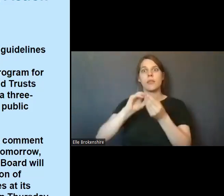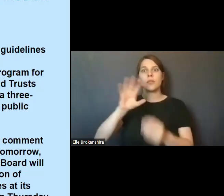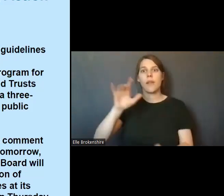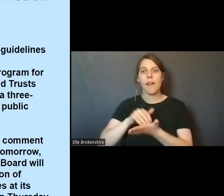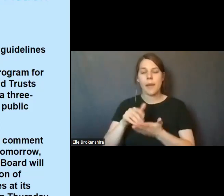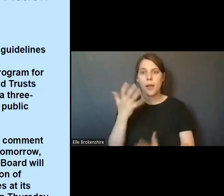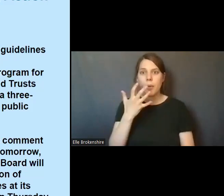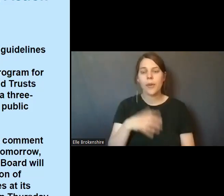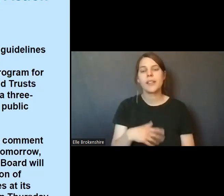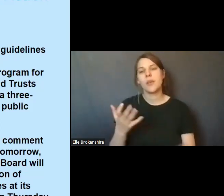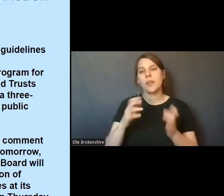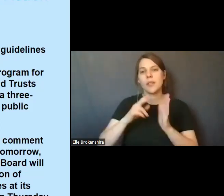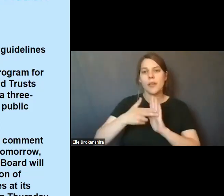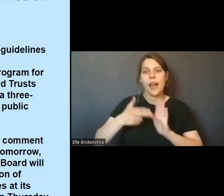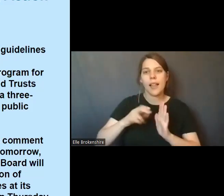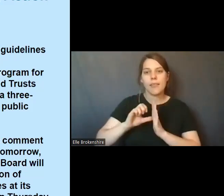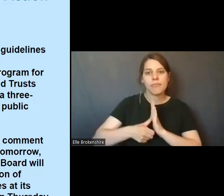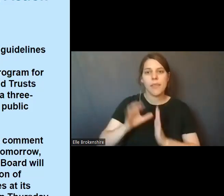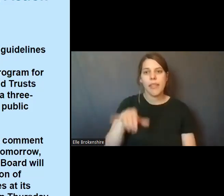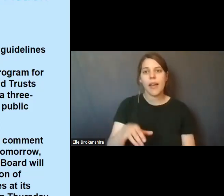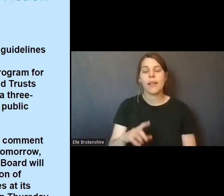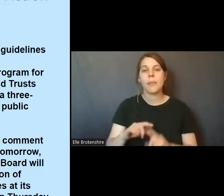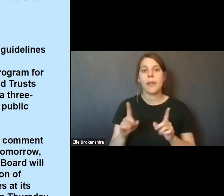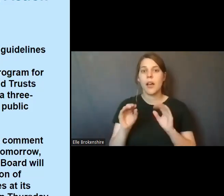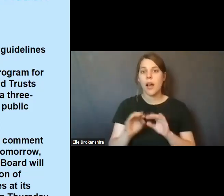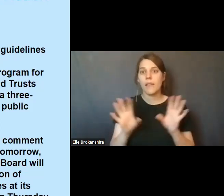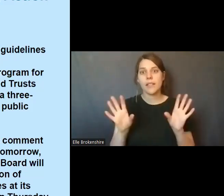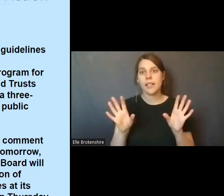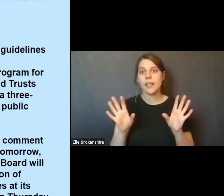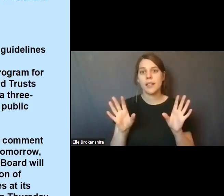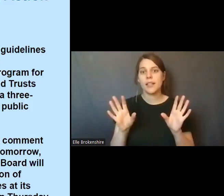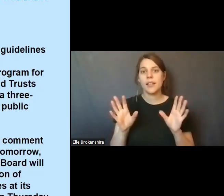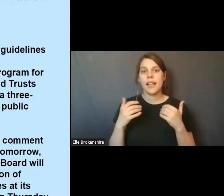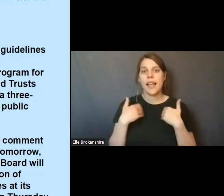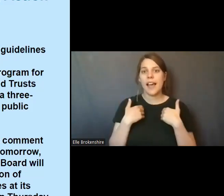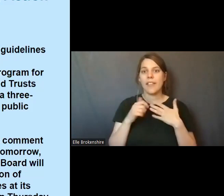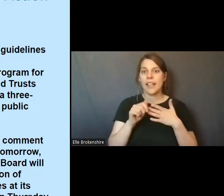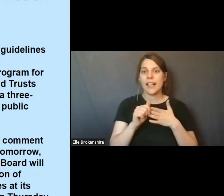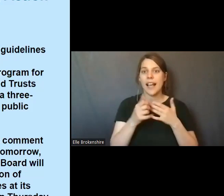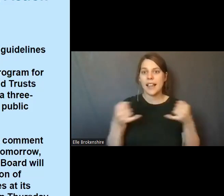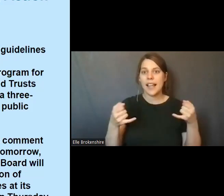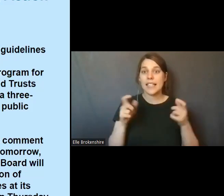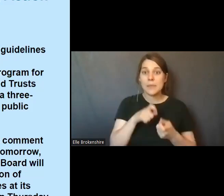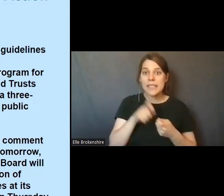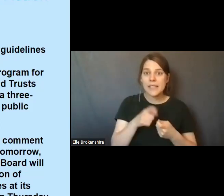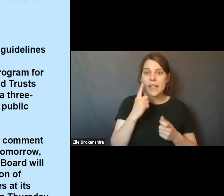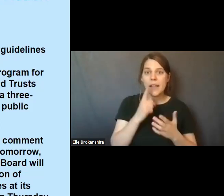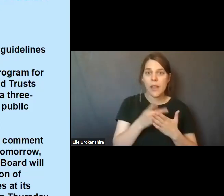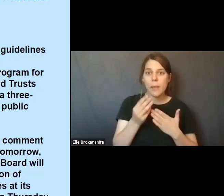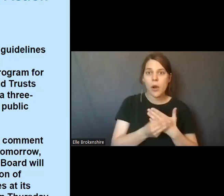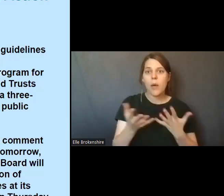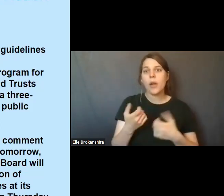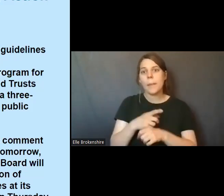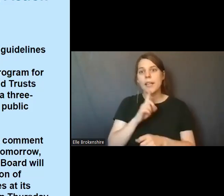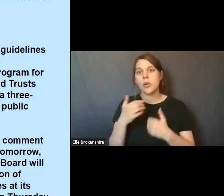moment to highlight that. But obviously, with this being draft guidelines specifically for this program, we want to ensure that we're getting